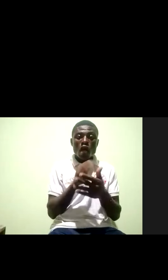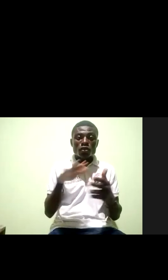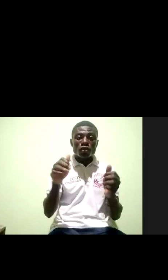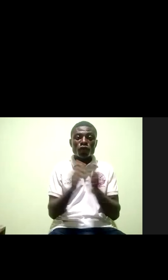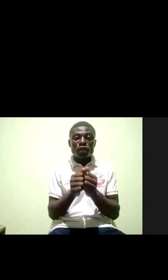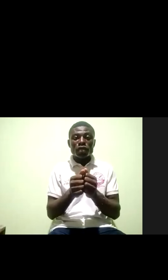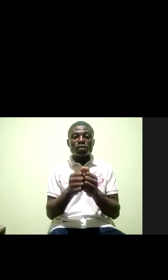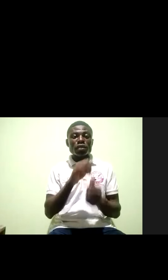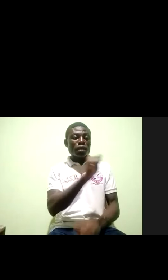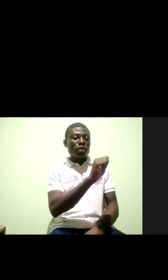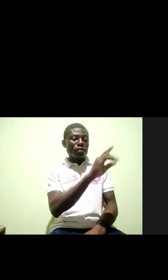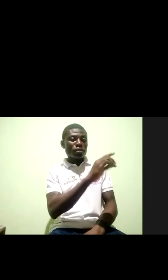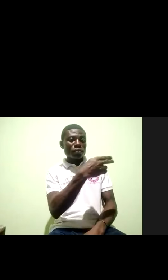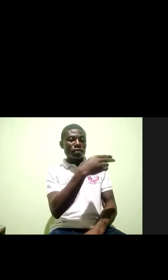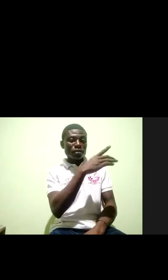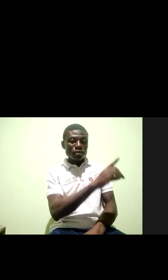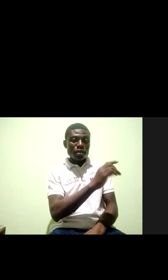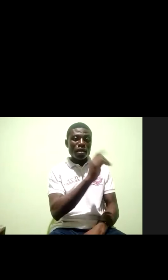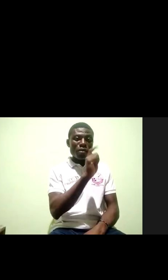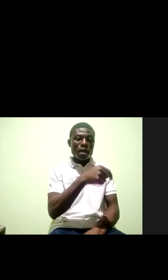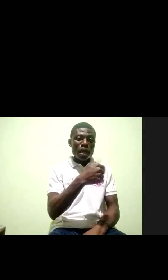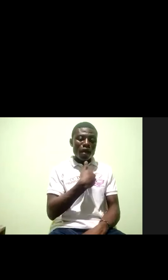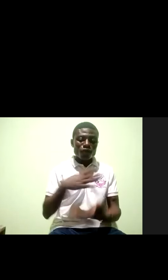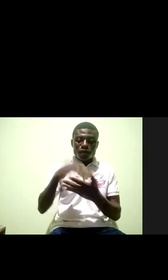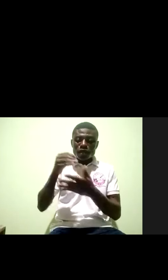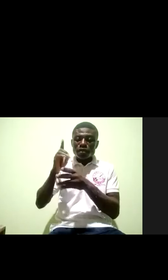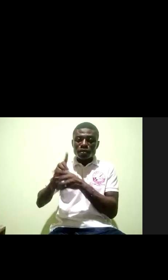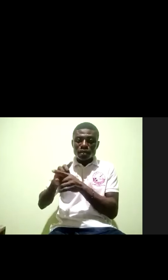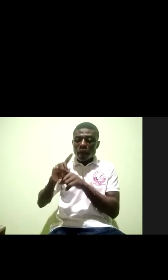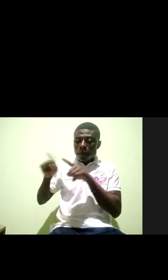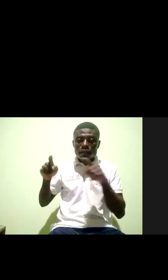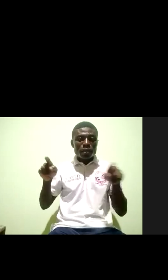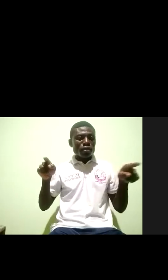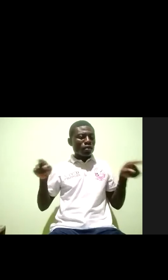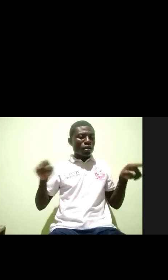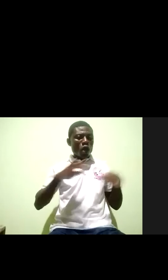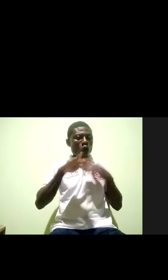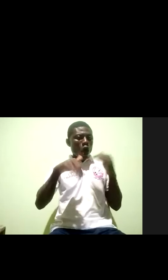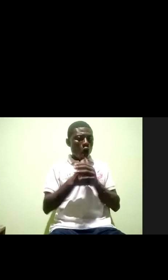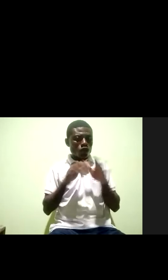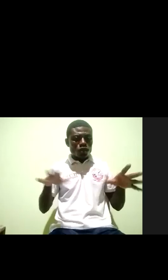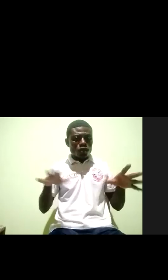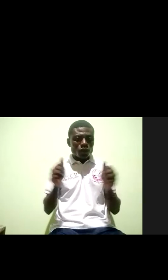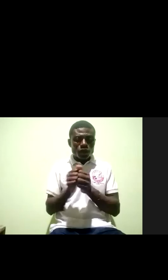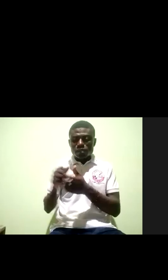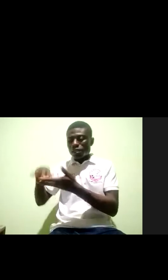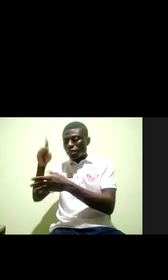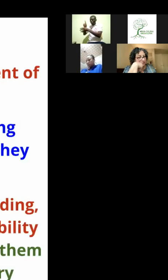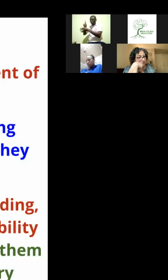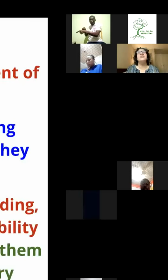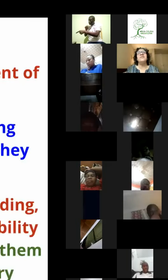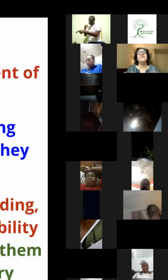deficit disorders will have learning disabilities, but all the children with learning disabilities may not